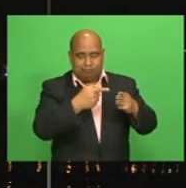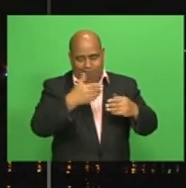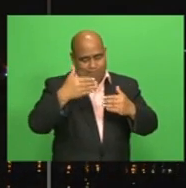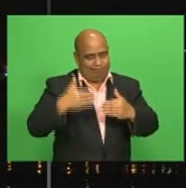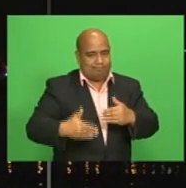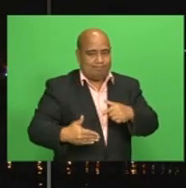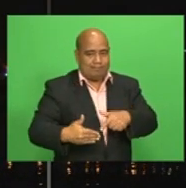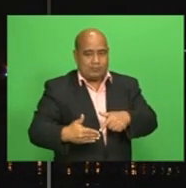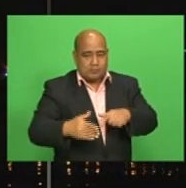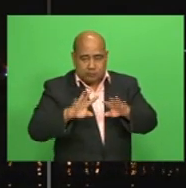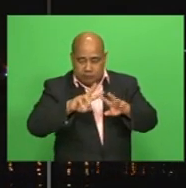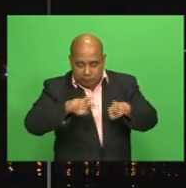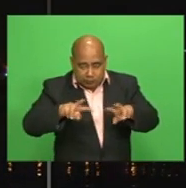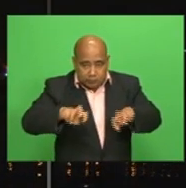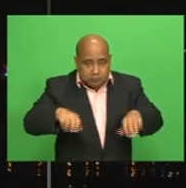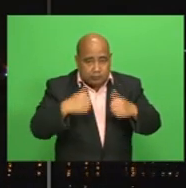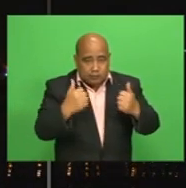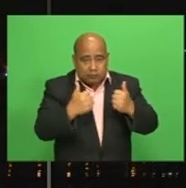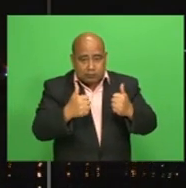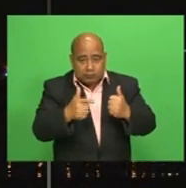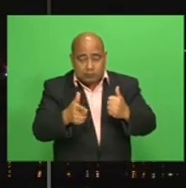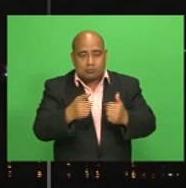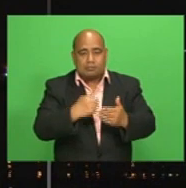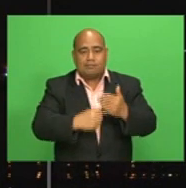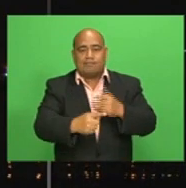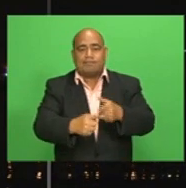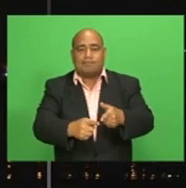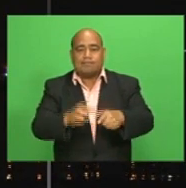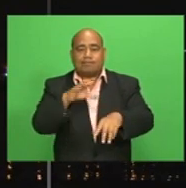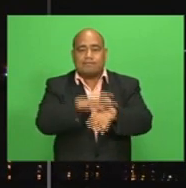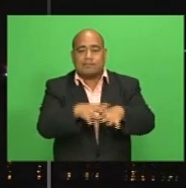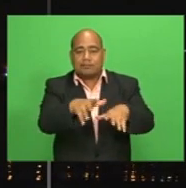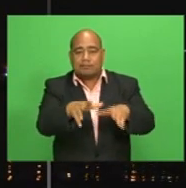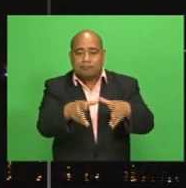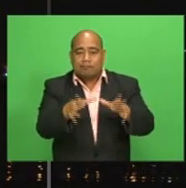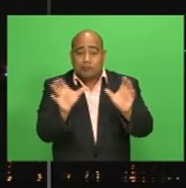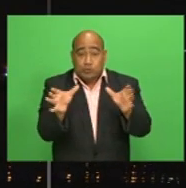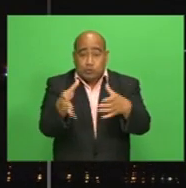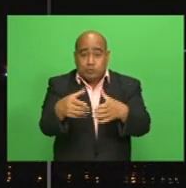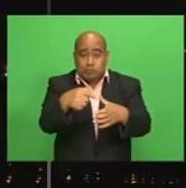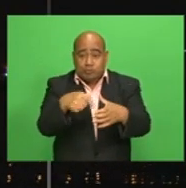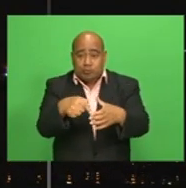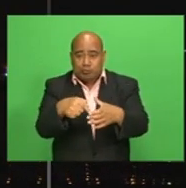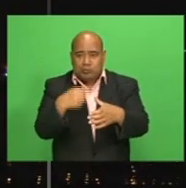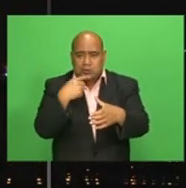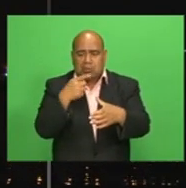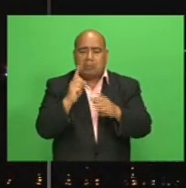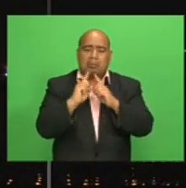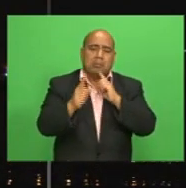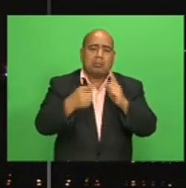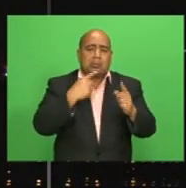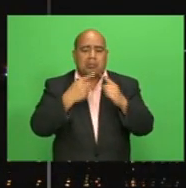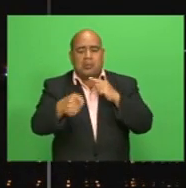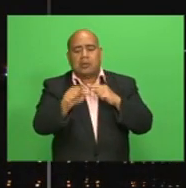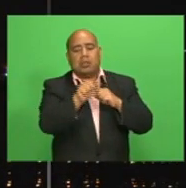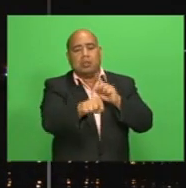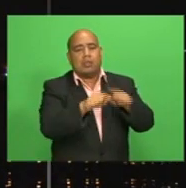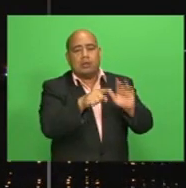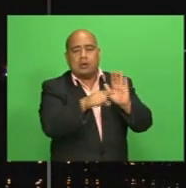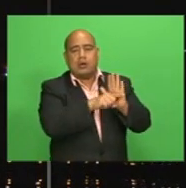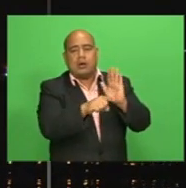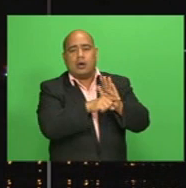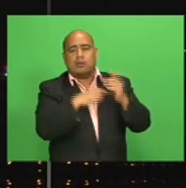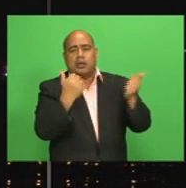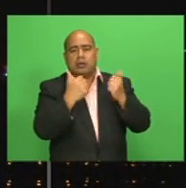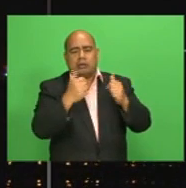to Khan's allegation that he and his group have been posting anti-government fake news on several prominent anti-government Facebook